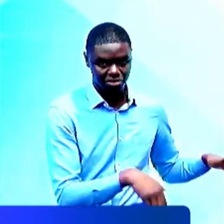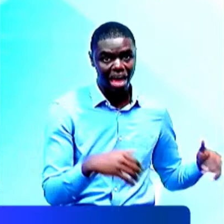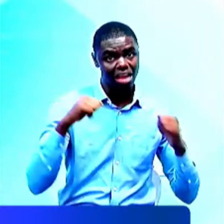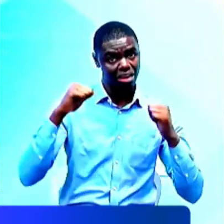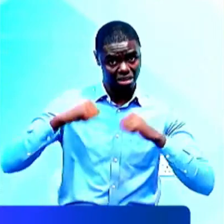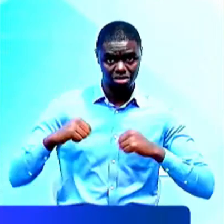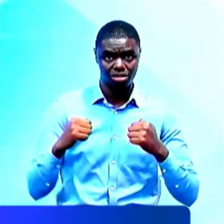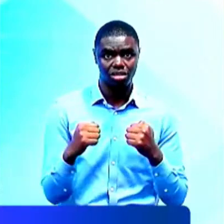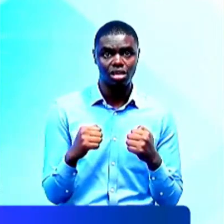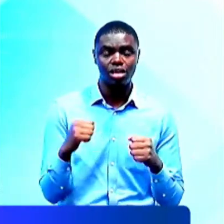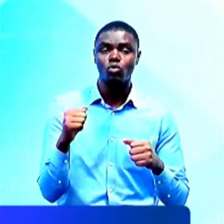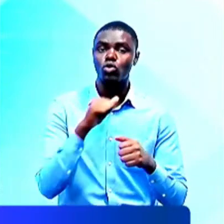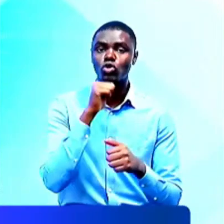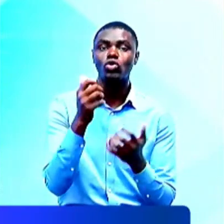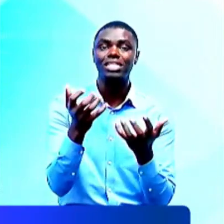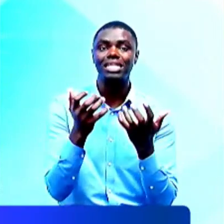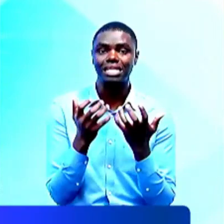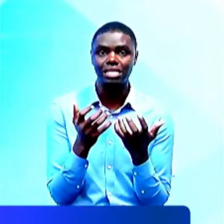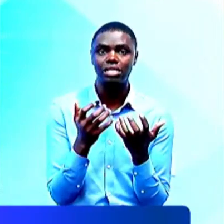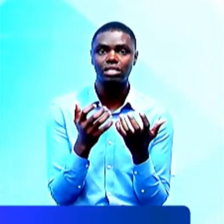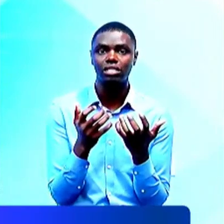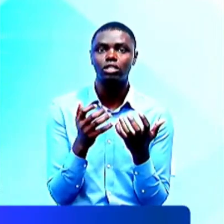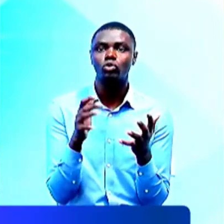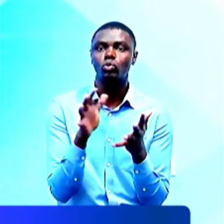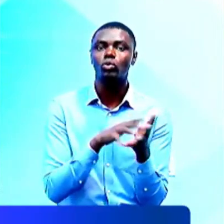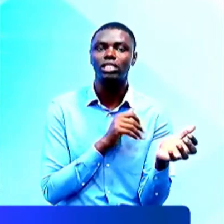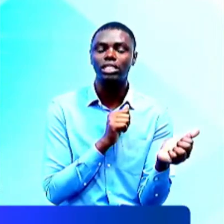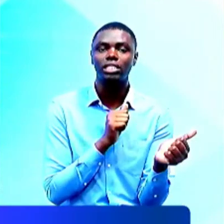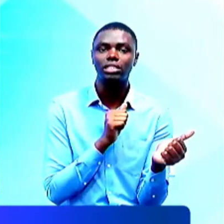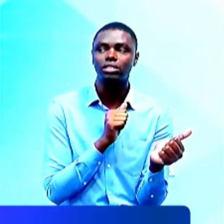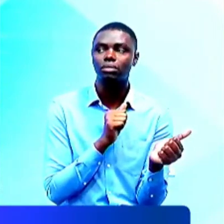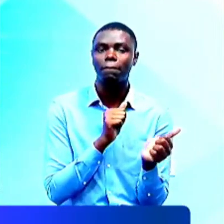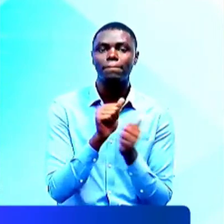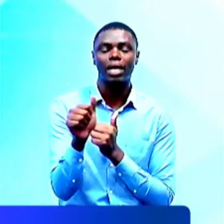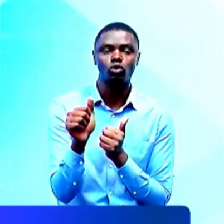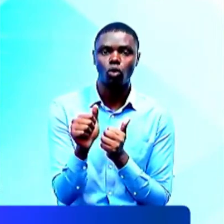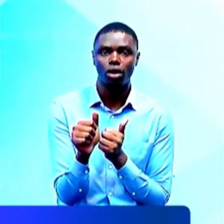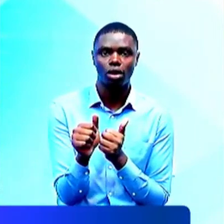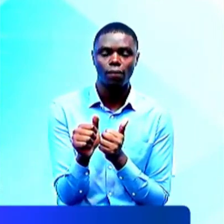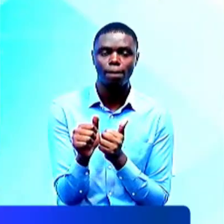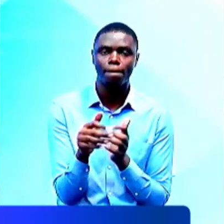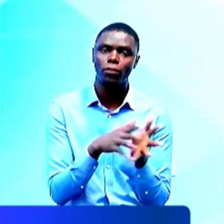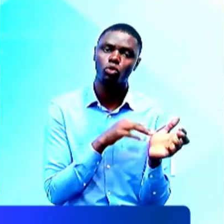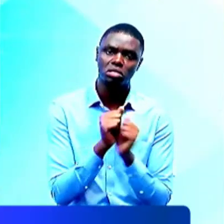agree that we do not need to dismantle or dismember our